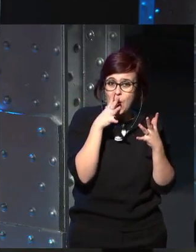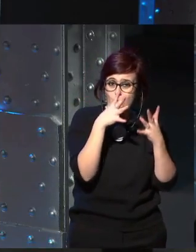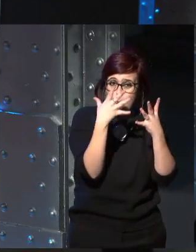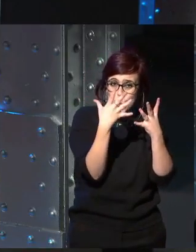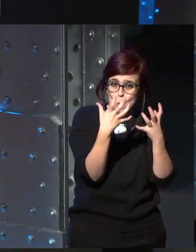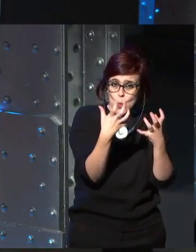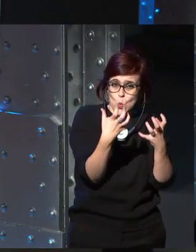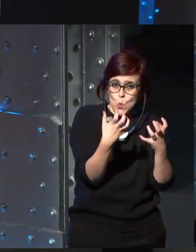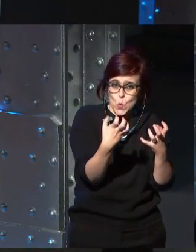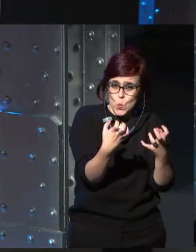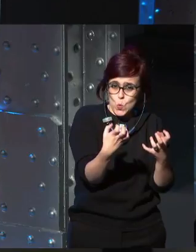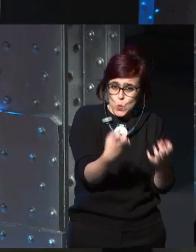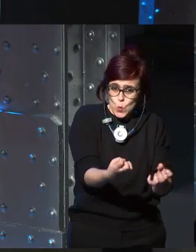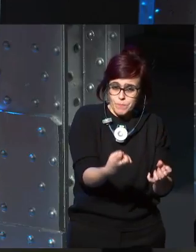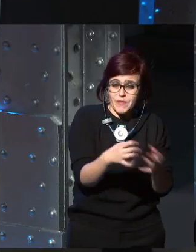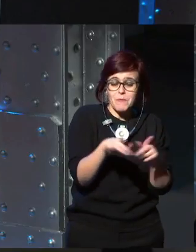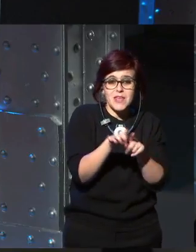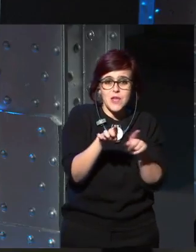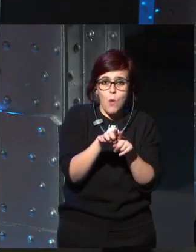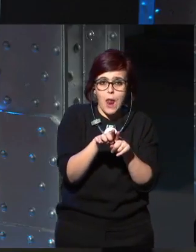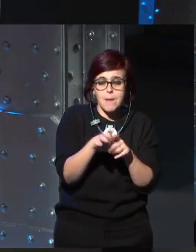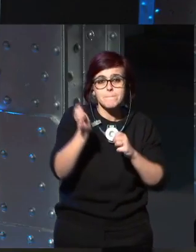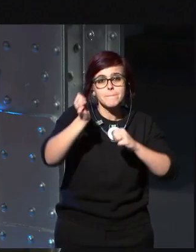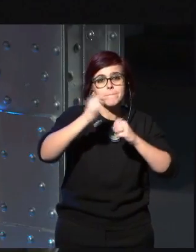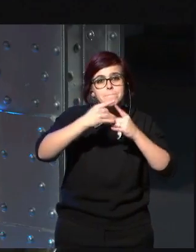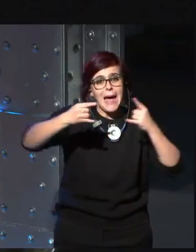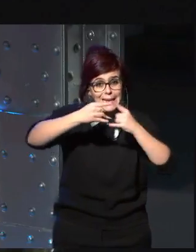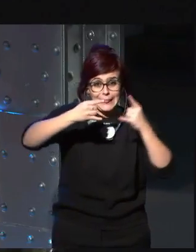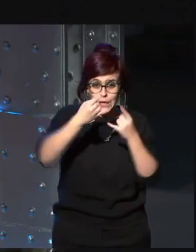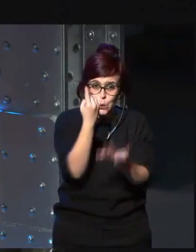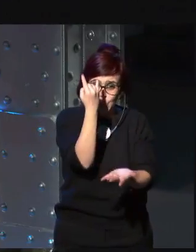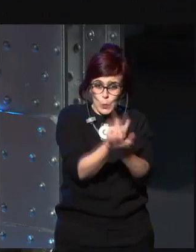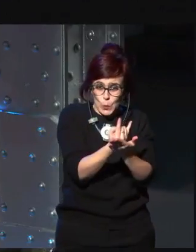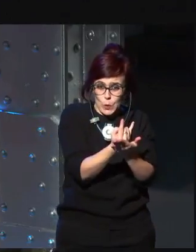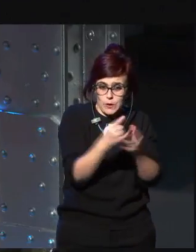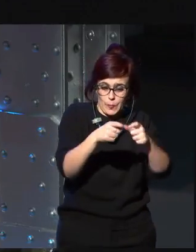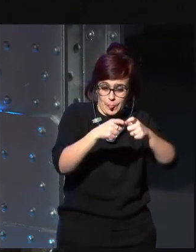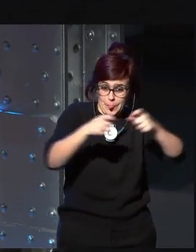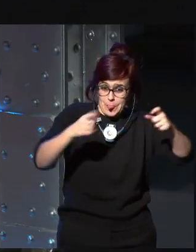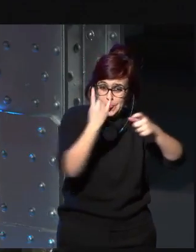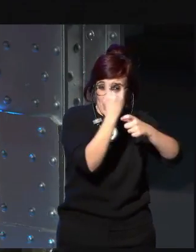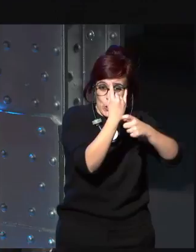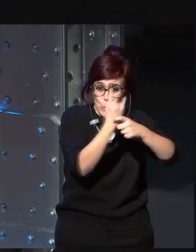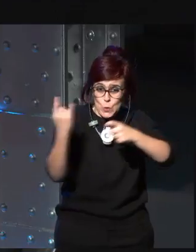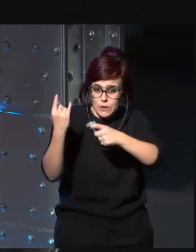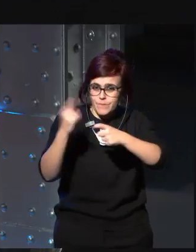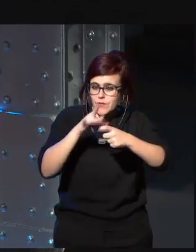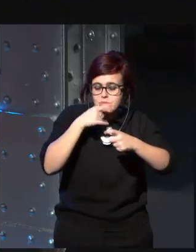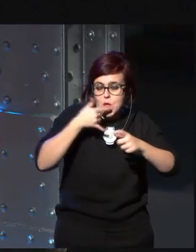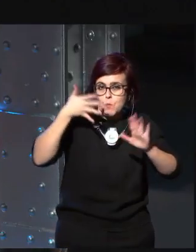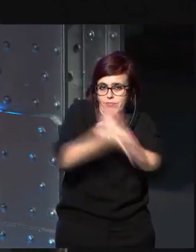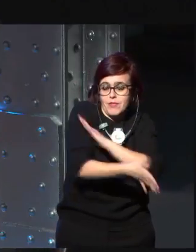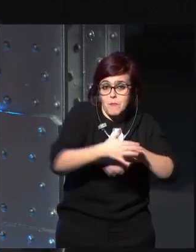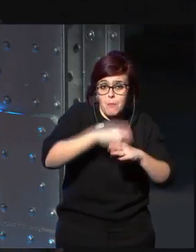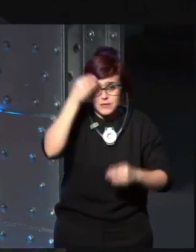those magnetic particles are really durable. So in a way, I think we ourselves are going to maybe last less time than